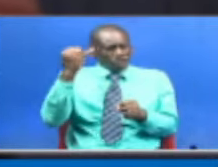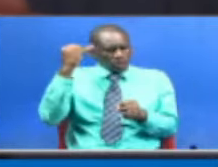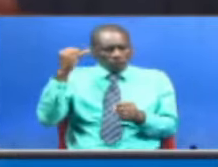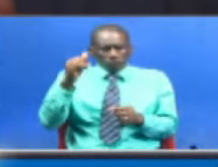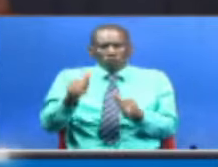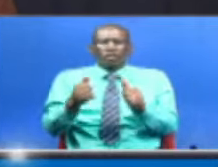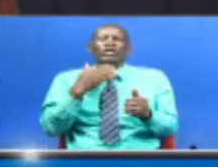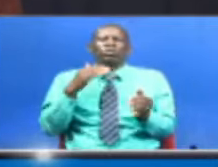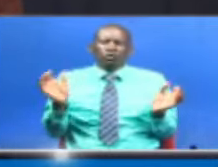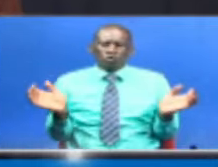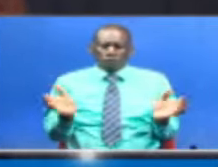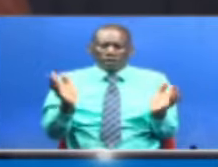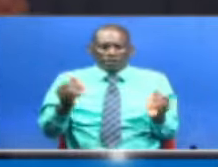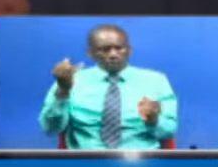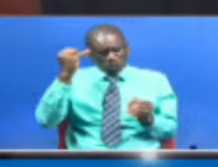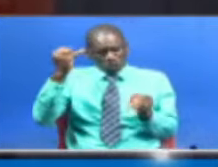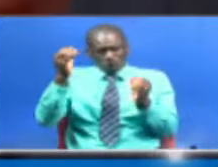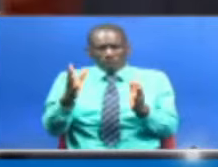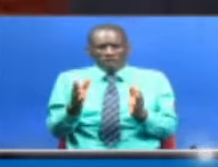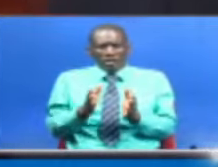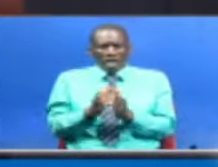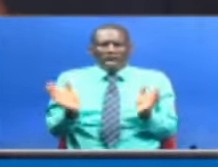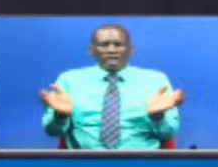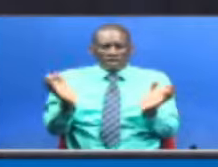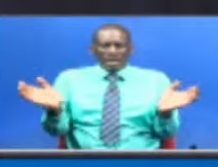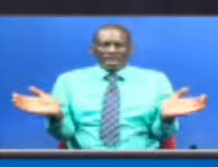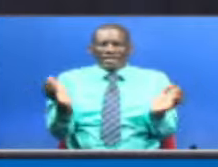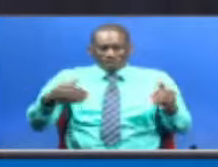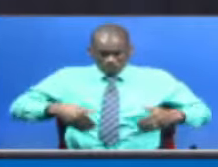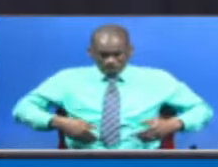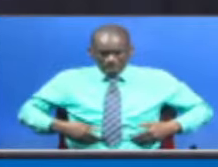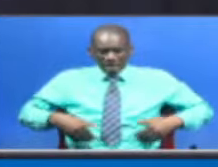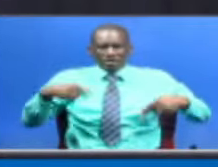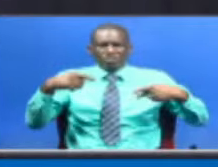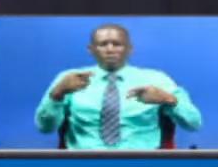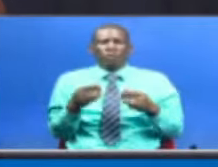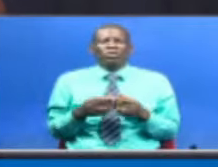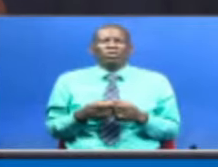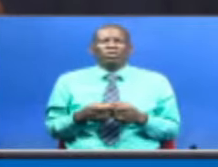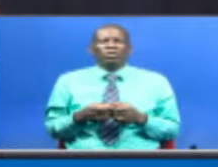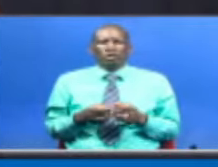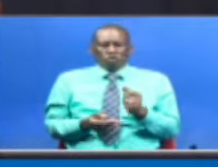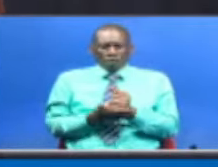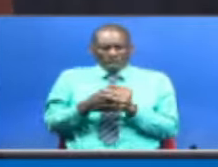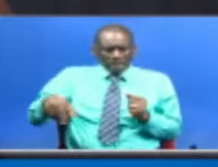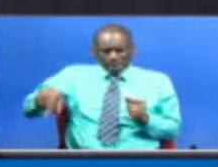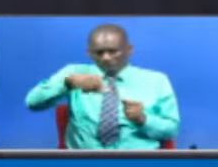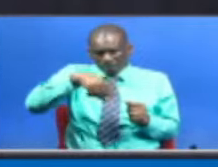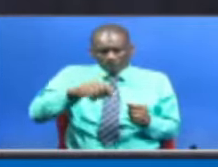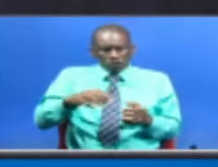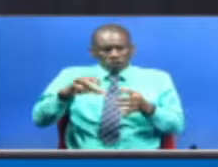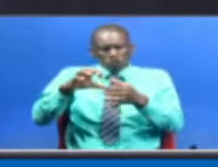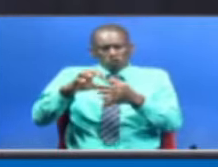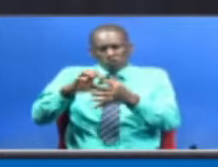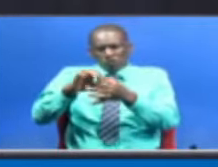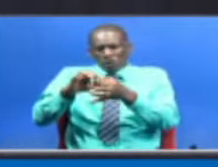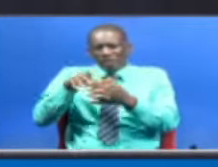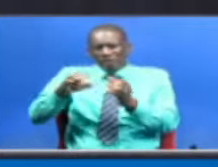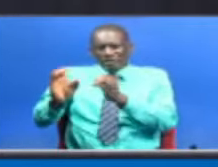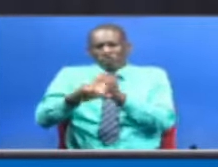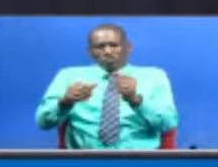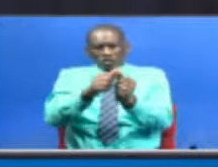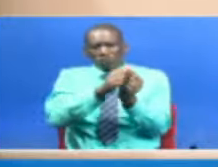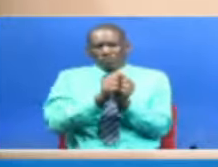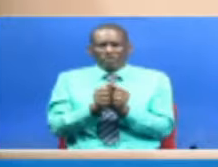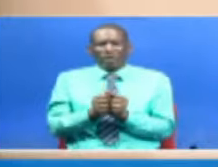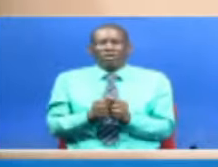encourage innovators, I want to encourage the young generation to help us to connect this country together. Mm.